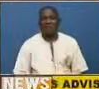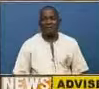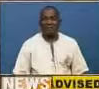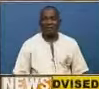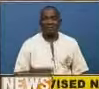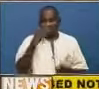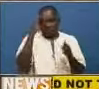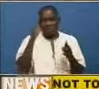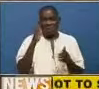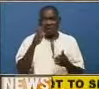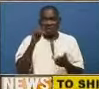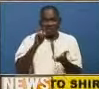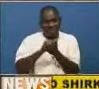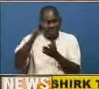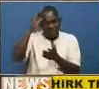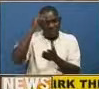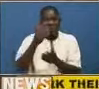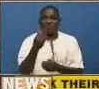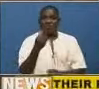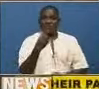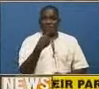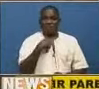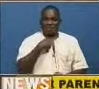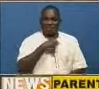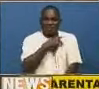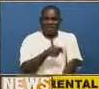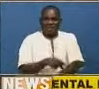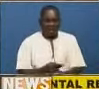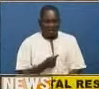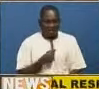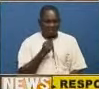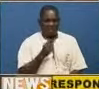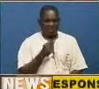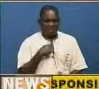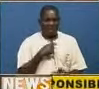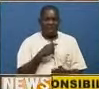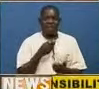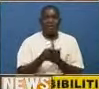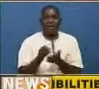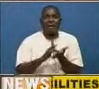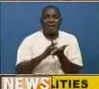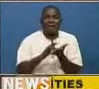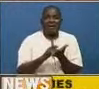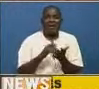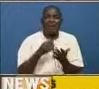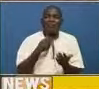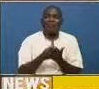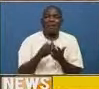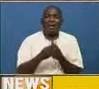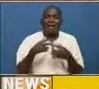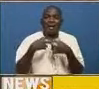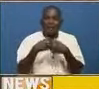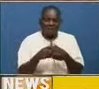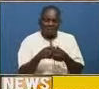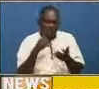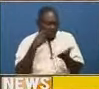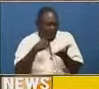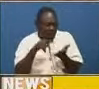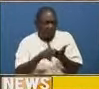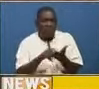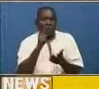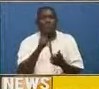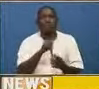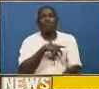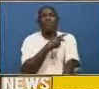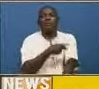So when he told me, and I bought some tests and I test. When I test, it is true I was pregnant.